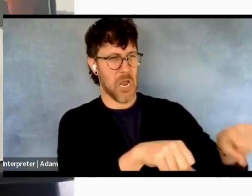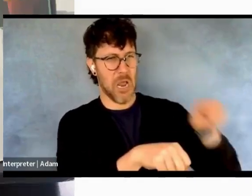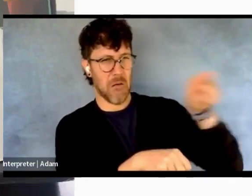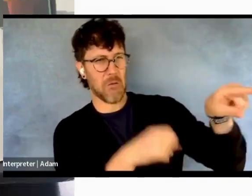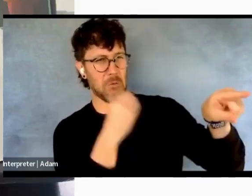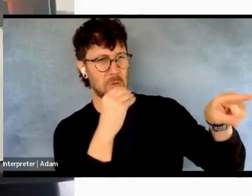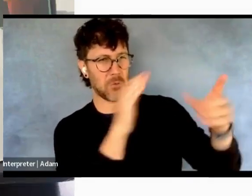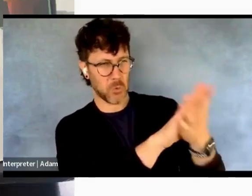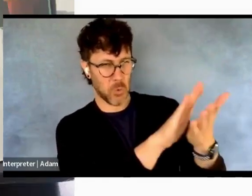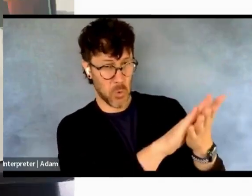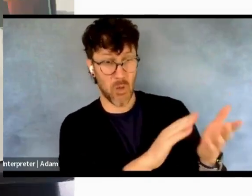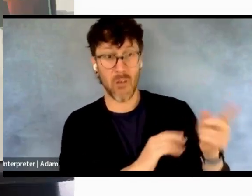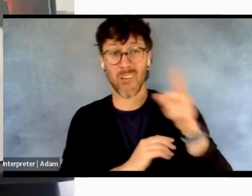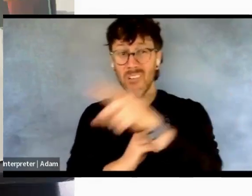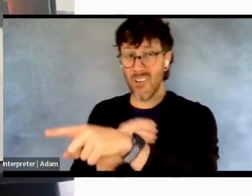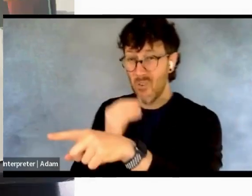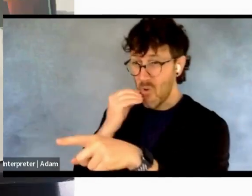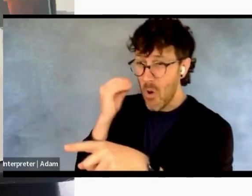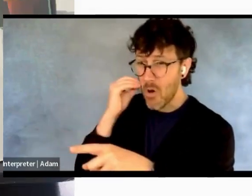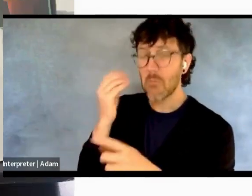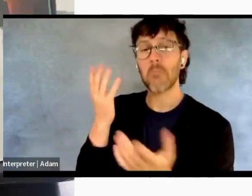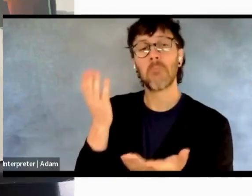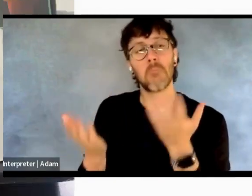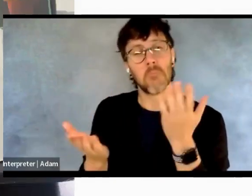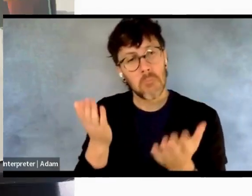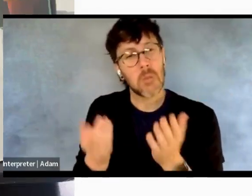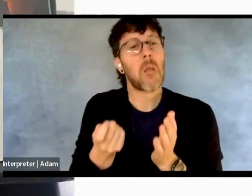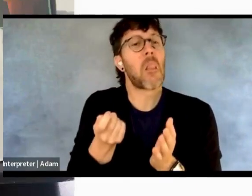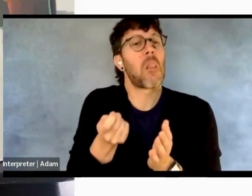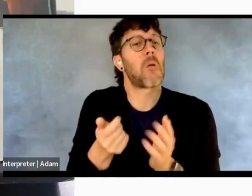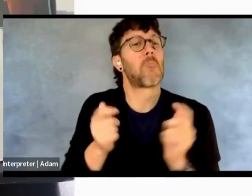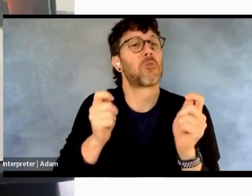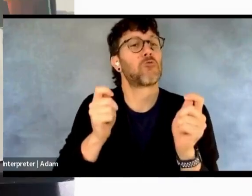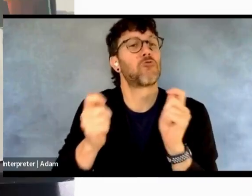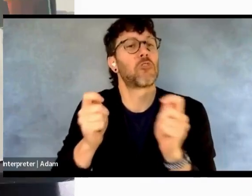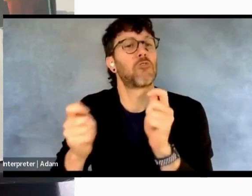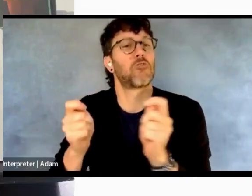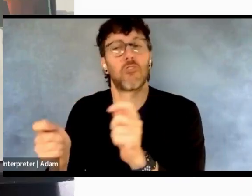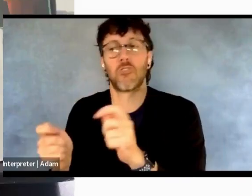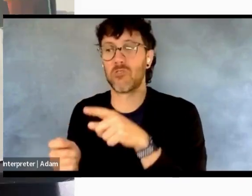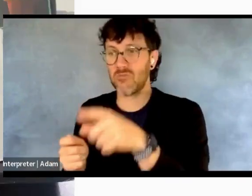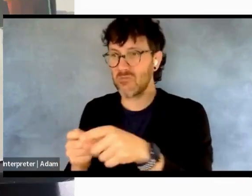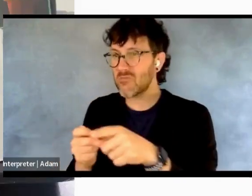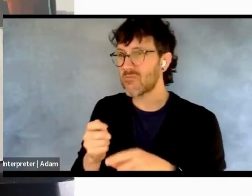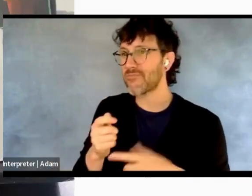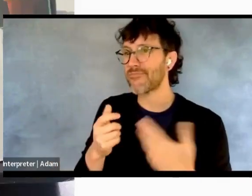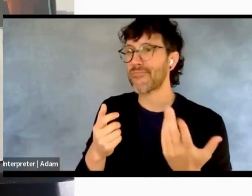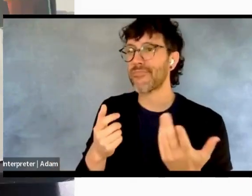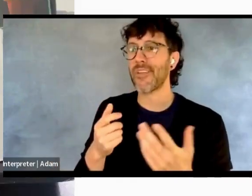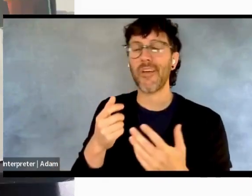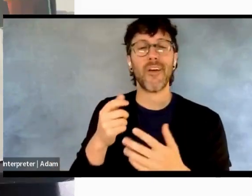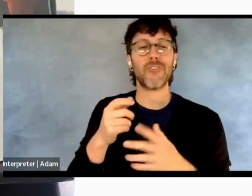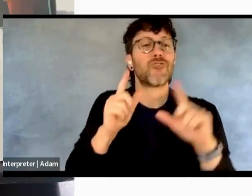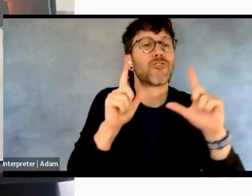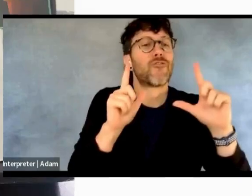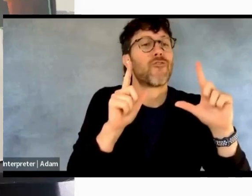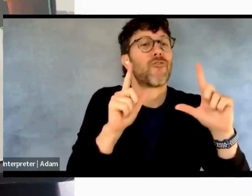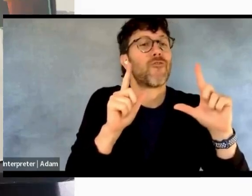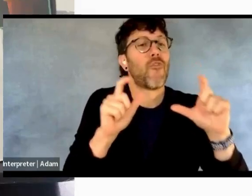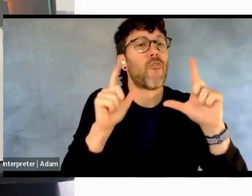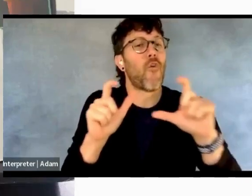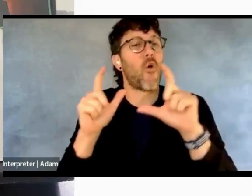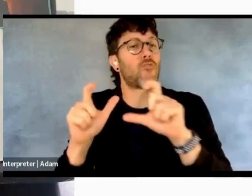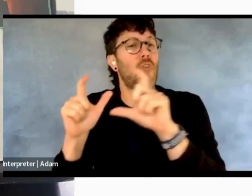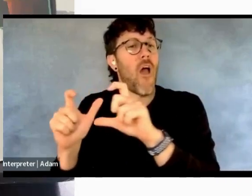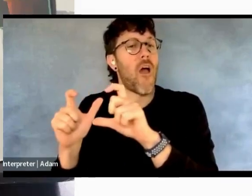So for home, maybe we make a few changes. This schedule is a 2D photograph of all of the schedule